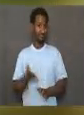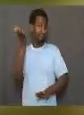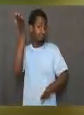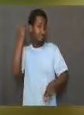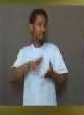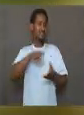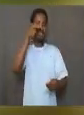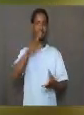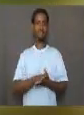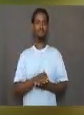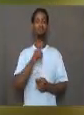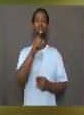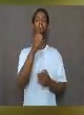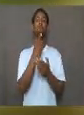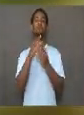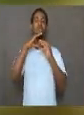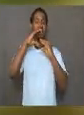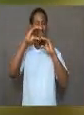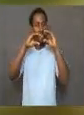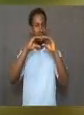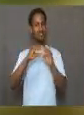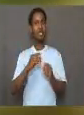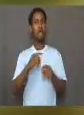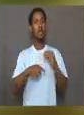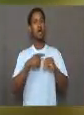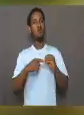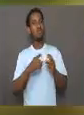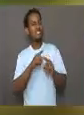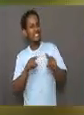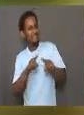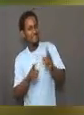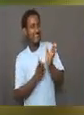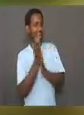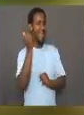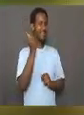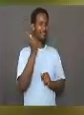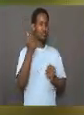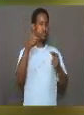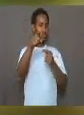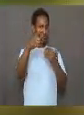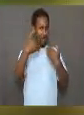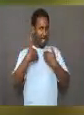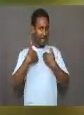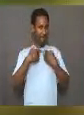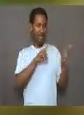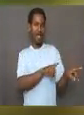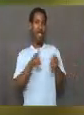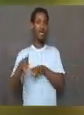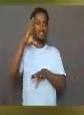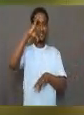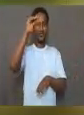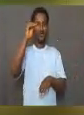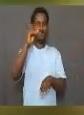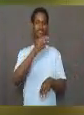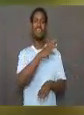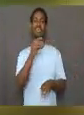lessons, you learned about the different rights that you have as humans and as